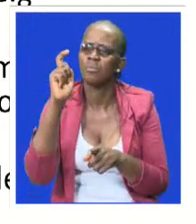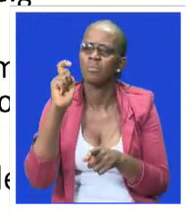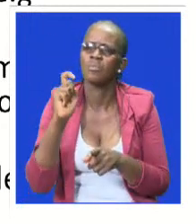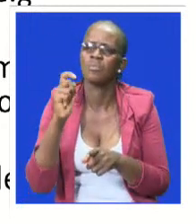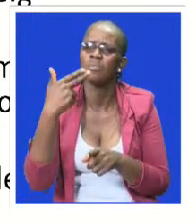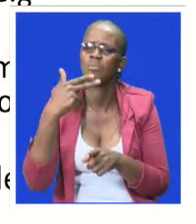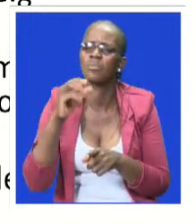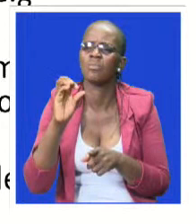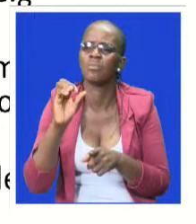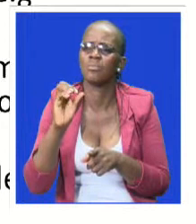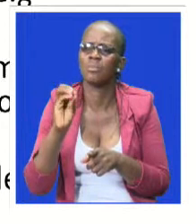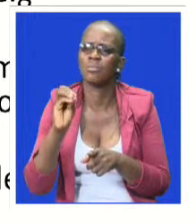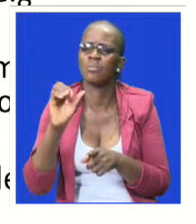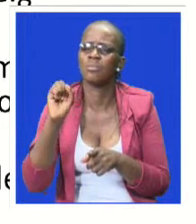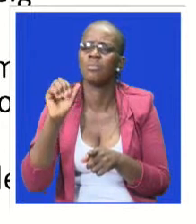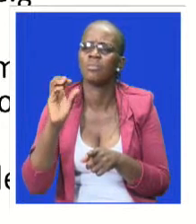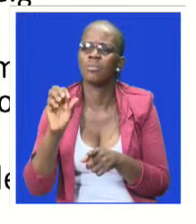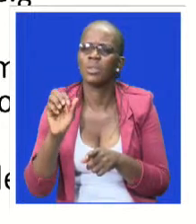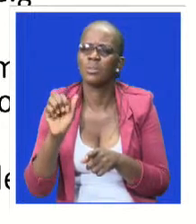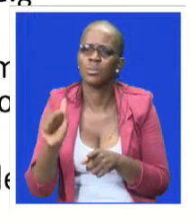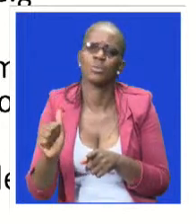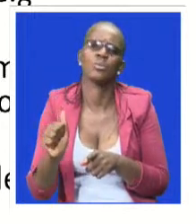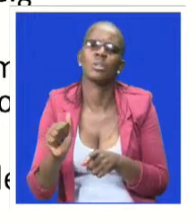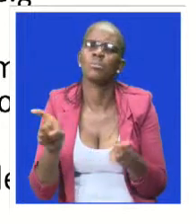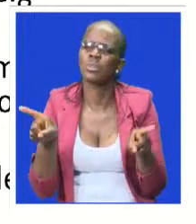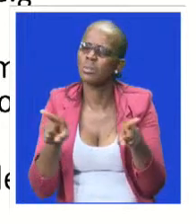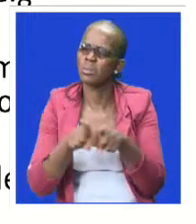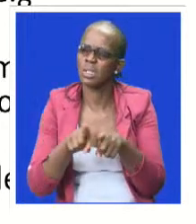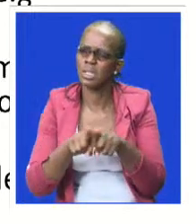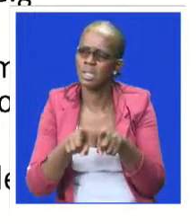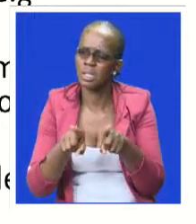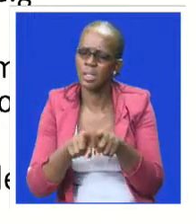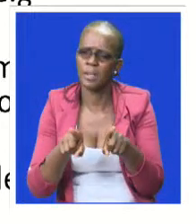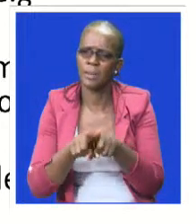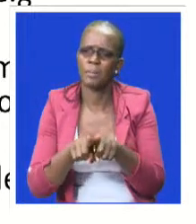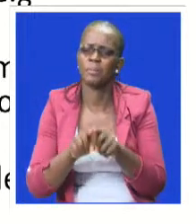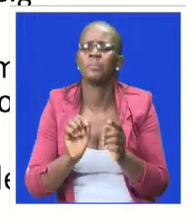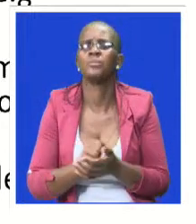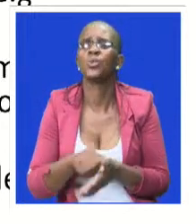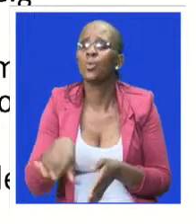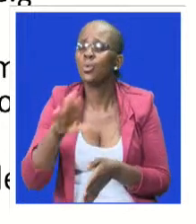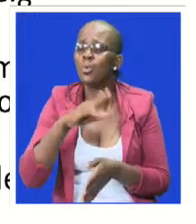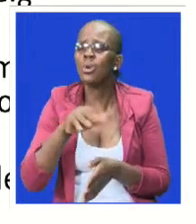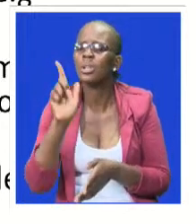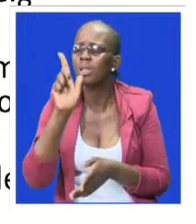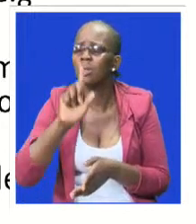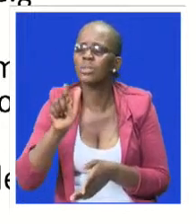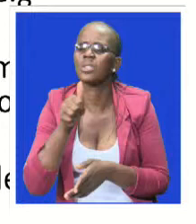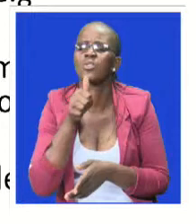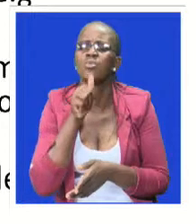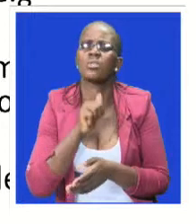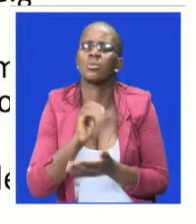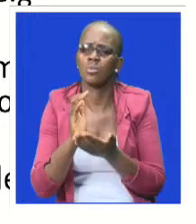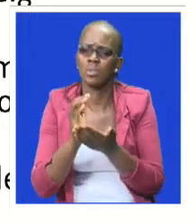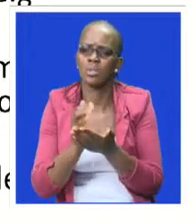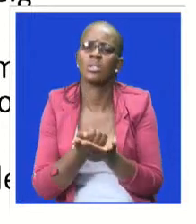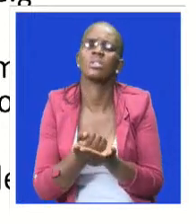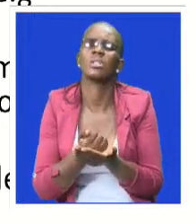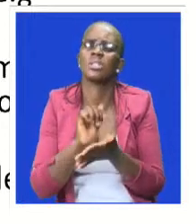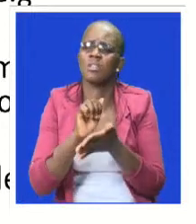same. We took the clicks from the San. And we are also looking at